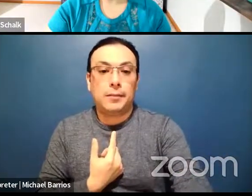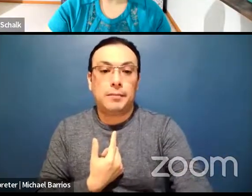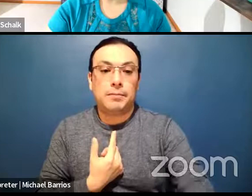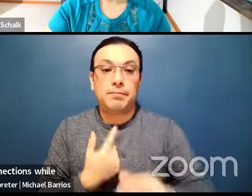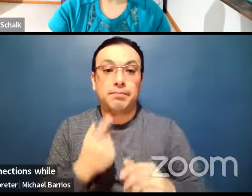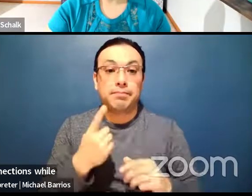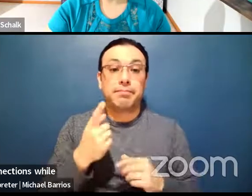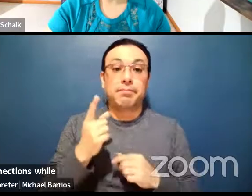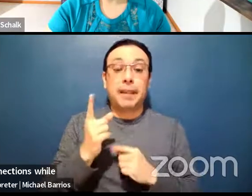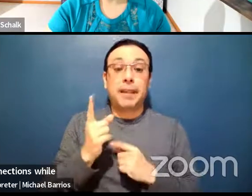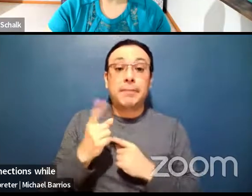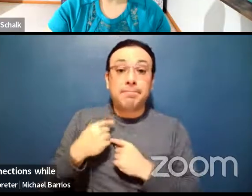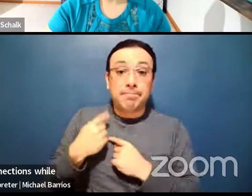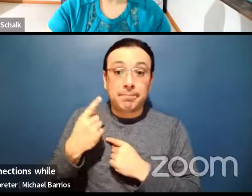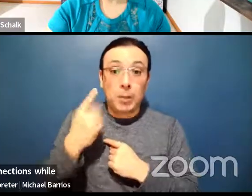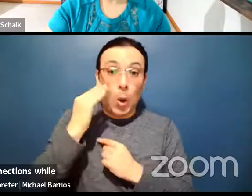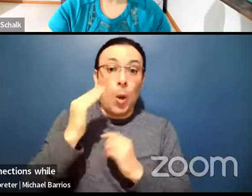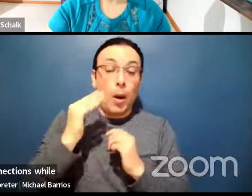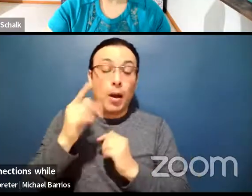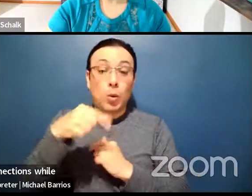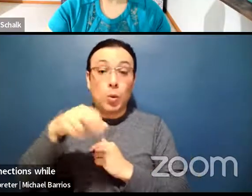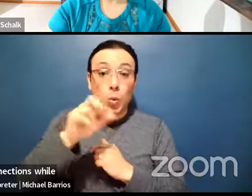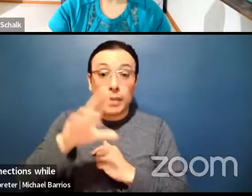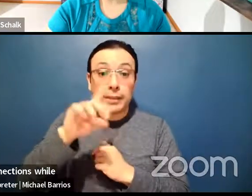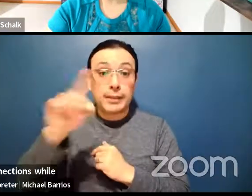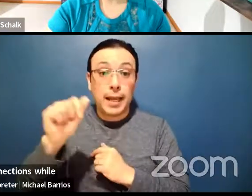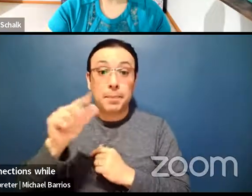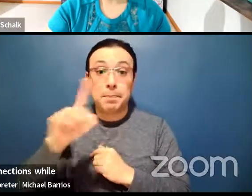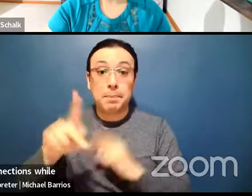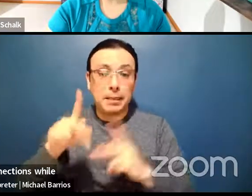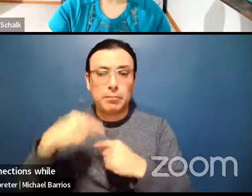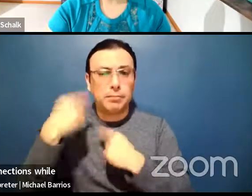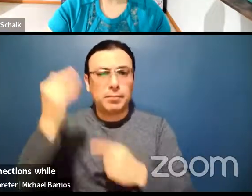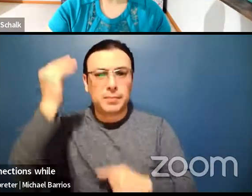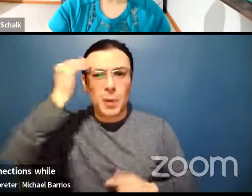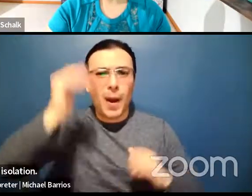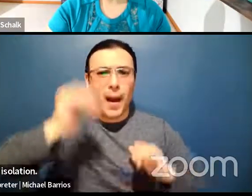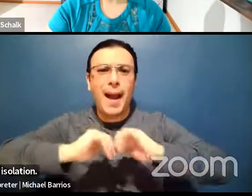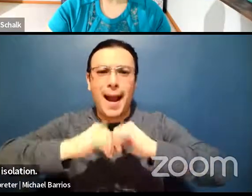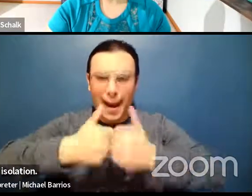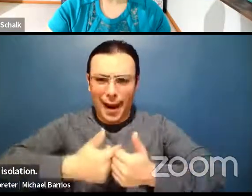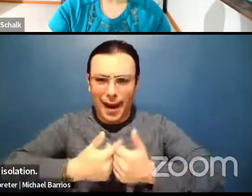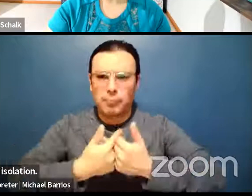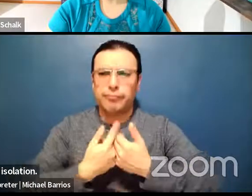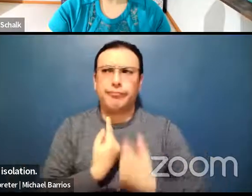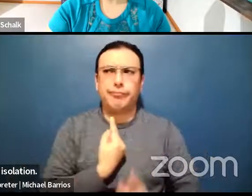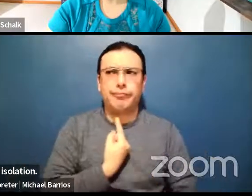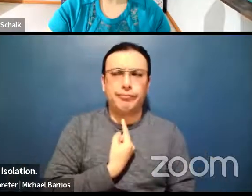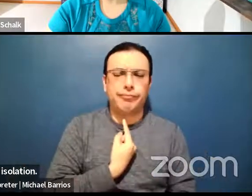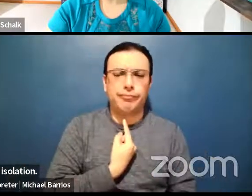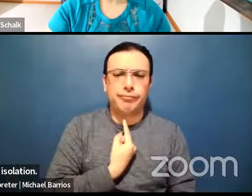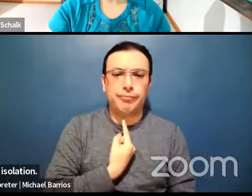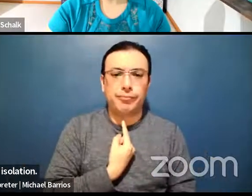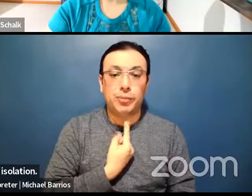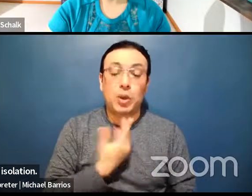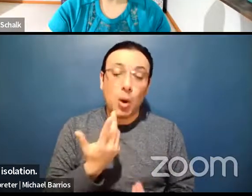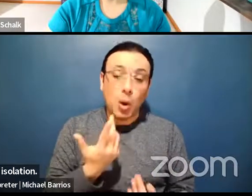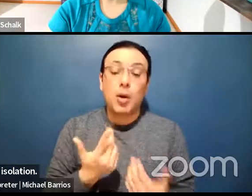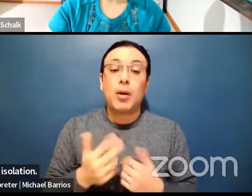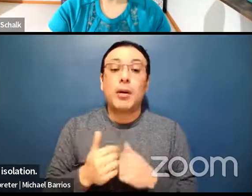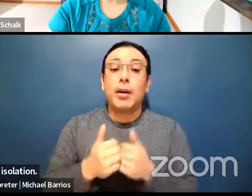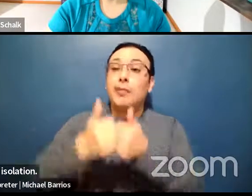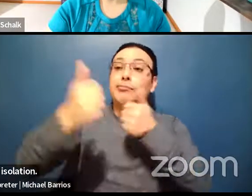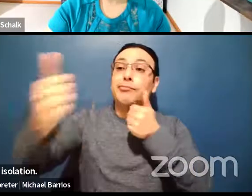long endured. These strategies, such as long distance and digital communication, have helped us cultivate